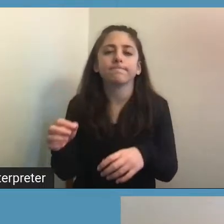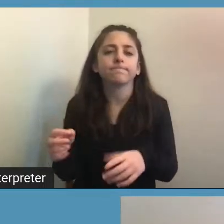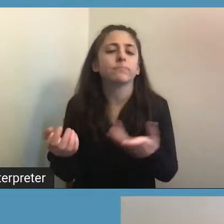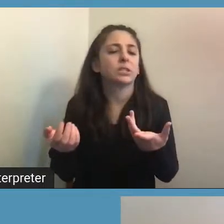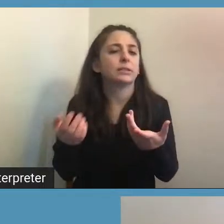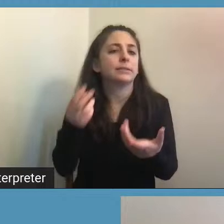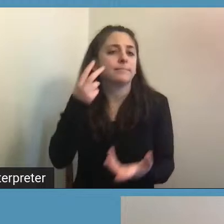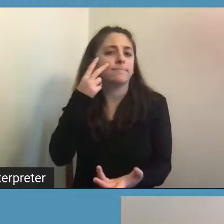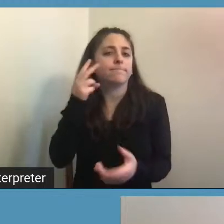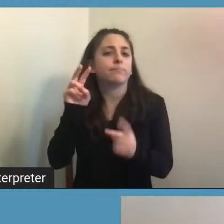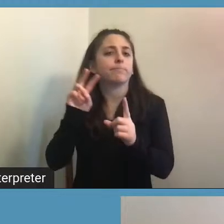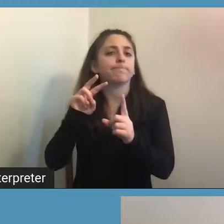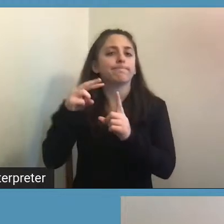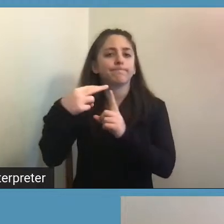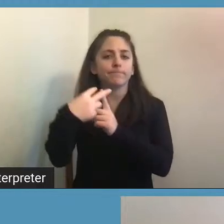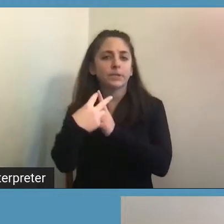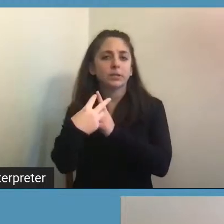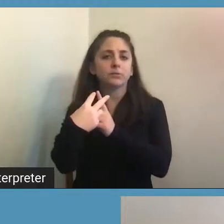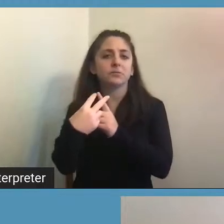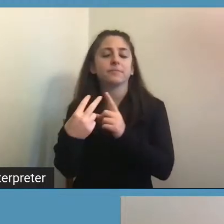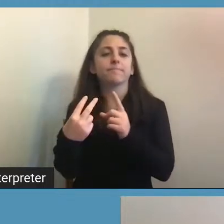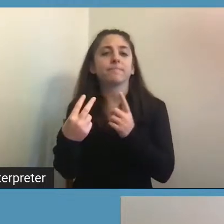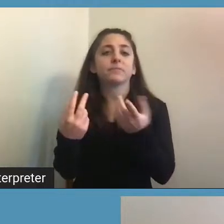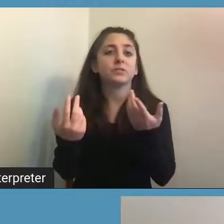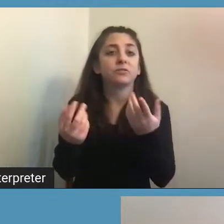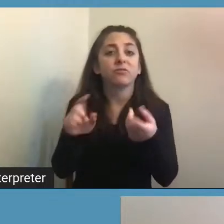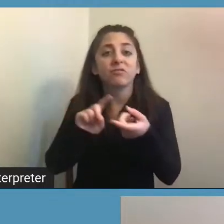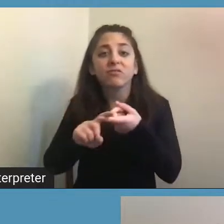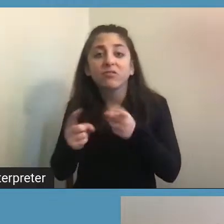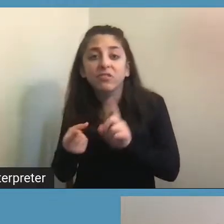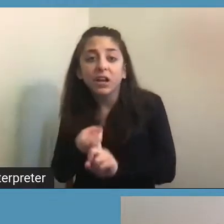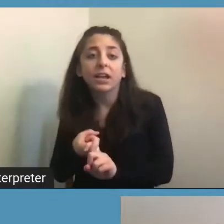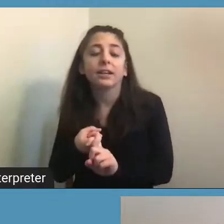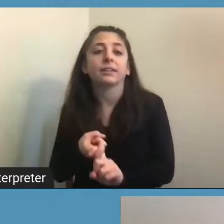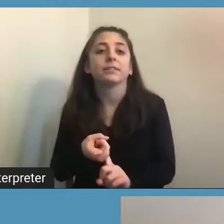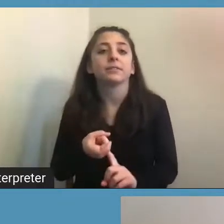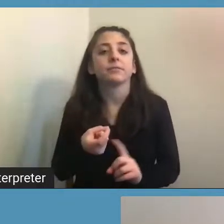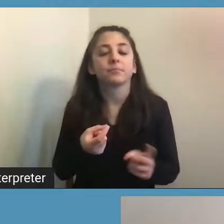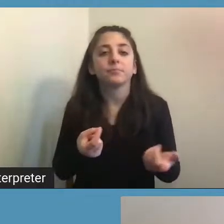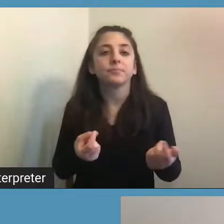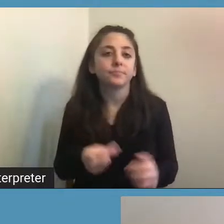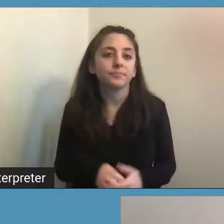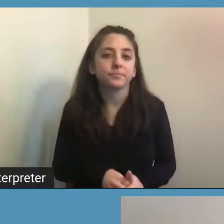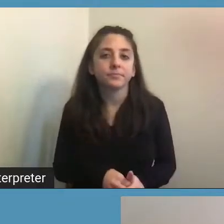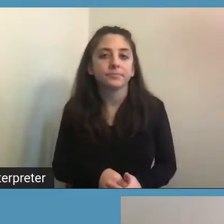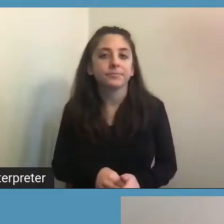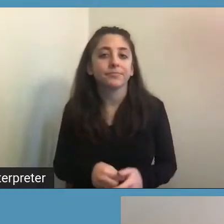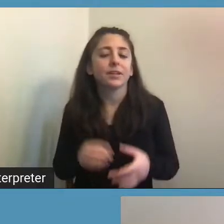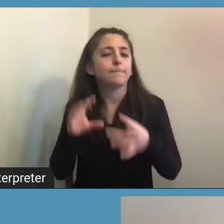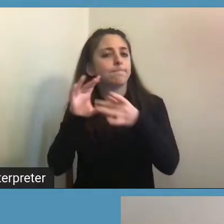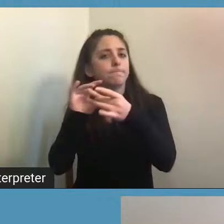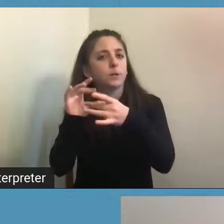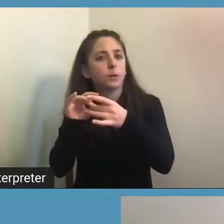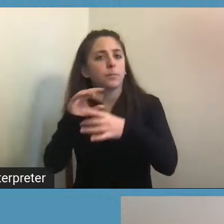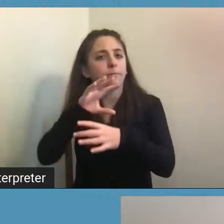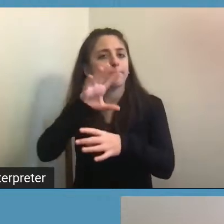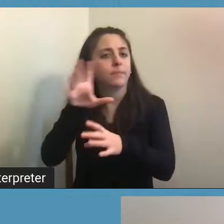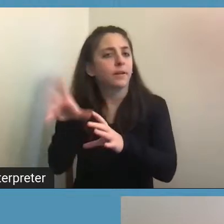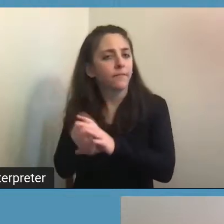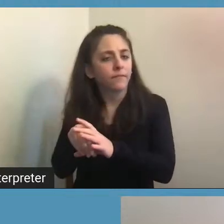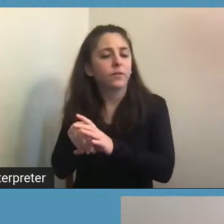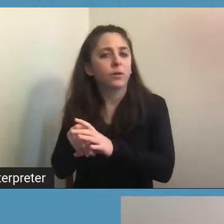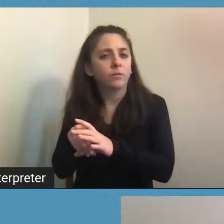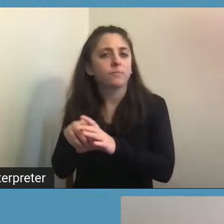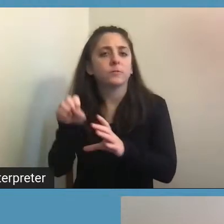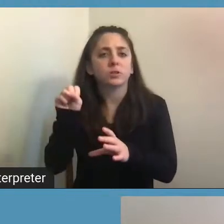friend. And so I think talking like a friend would talk, is completely fine. And I think it also